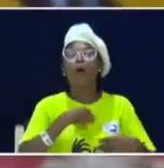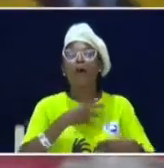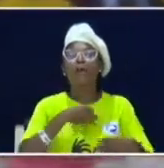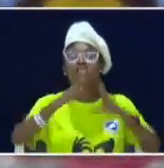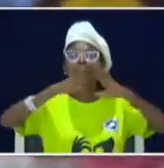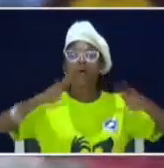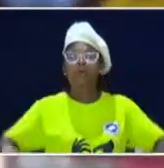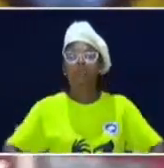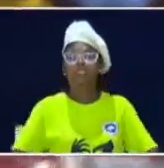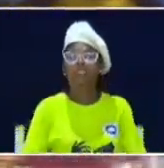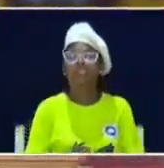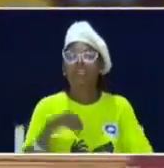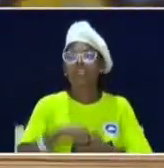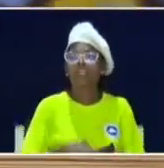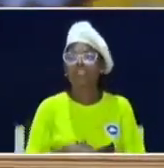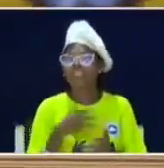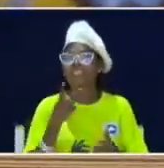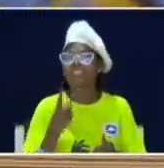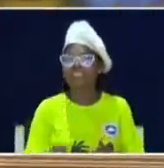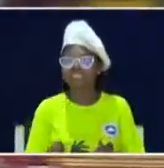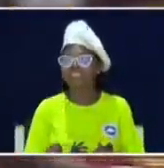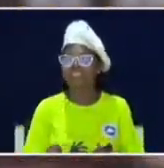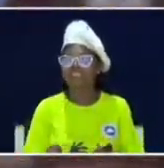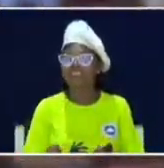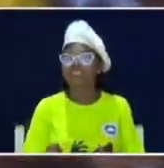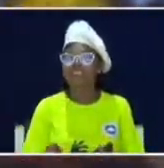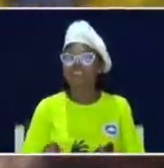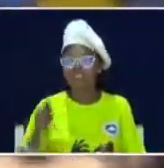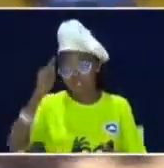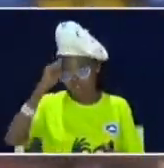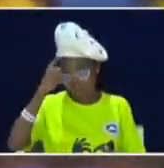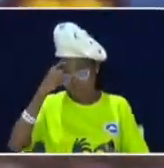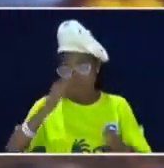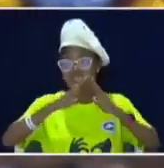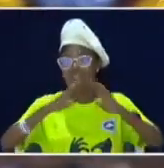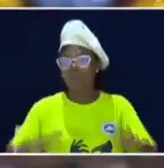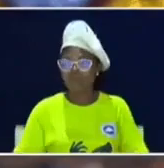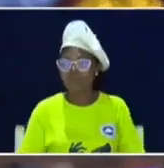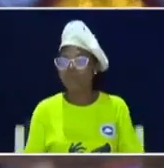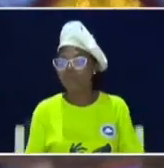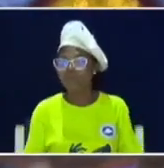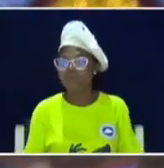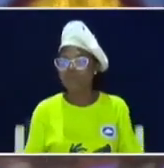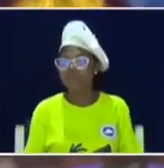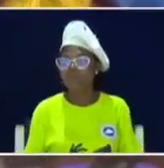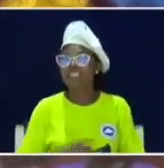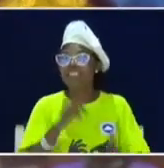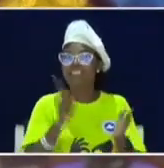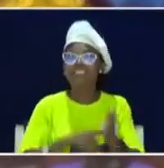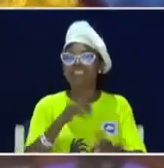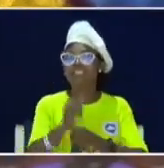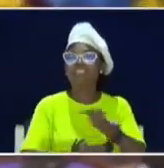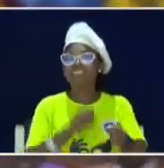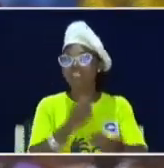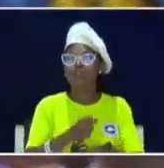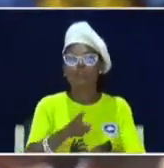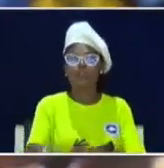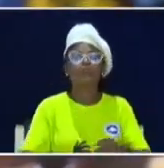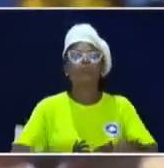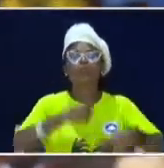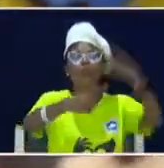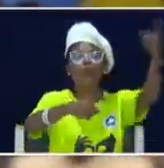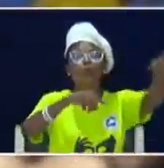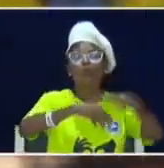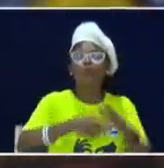must deliberately and consciously, intentionally, resolve it within you that this year, you must go into high